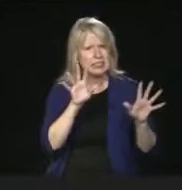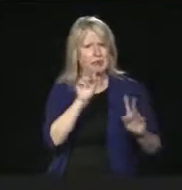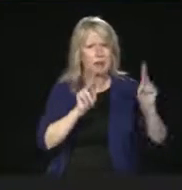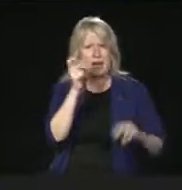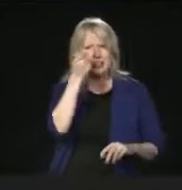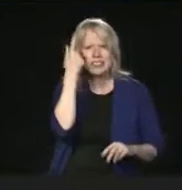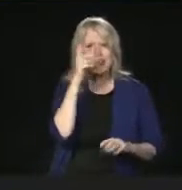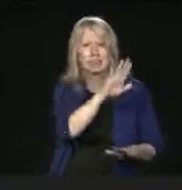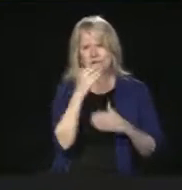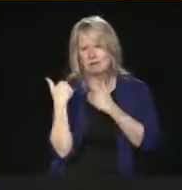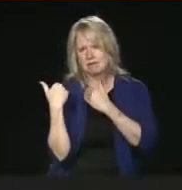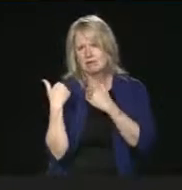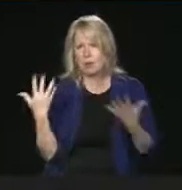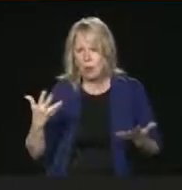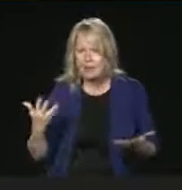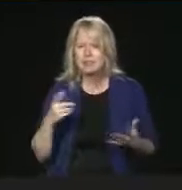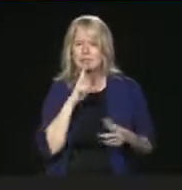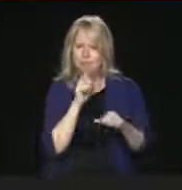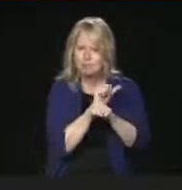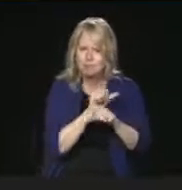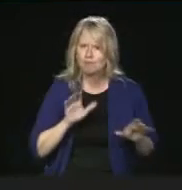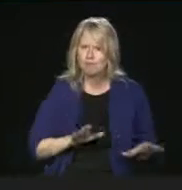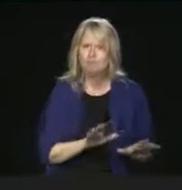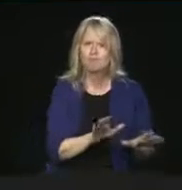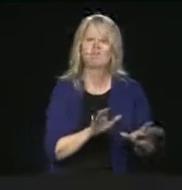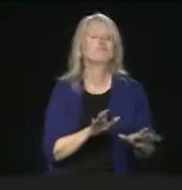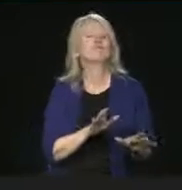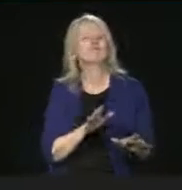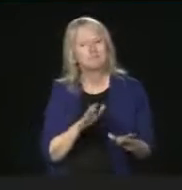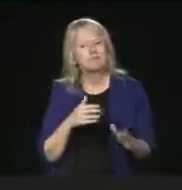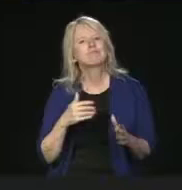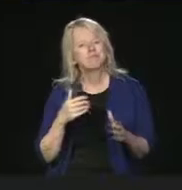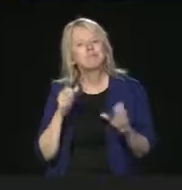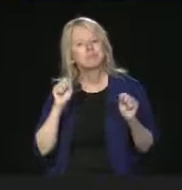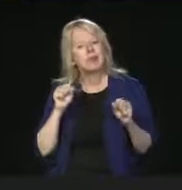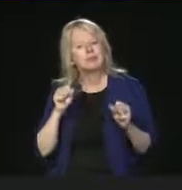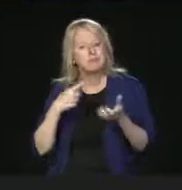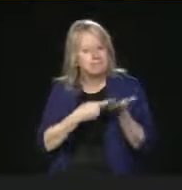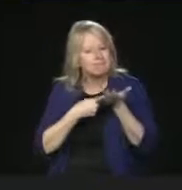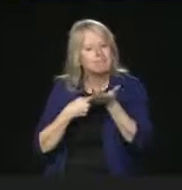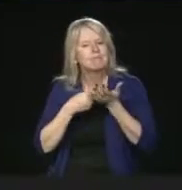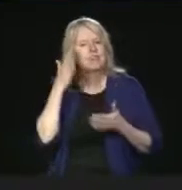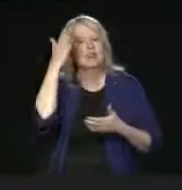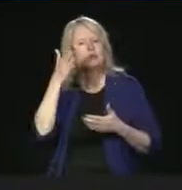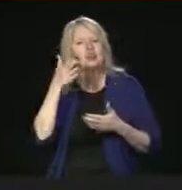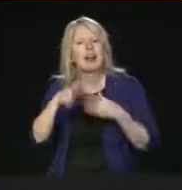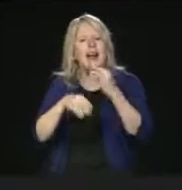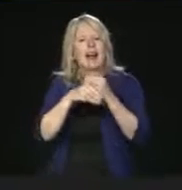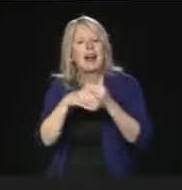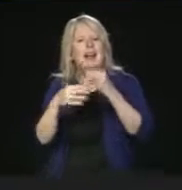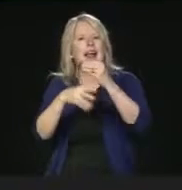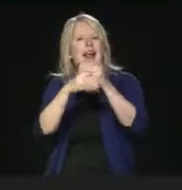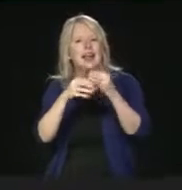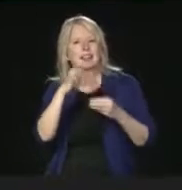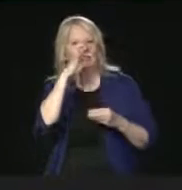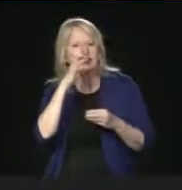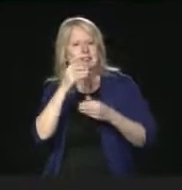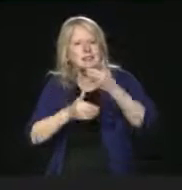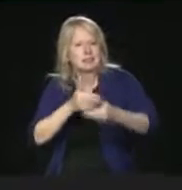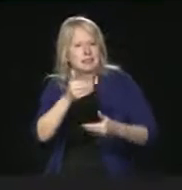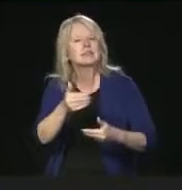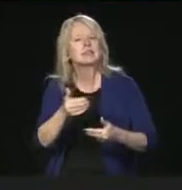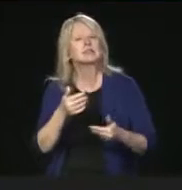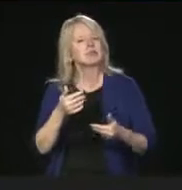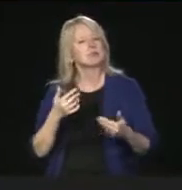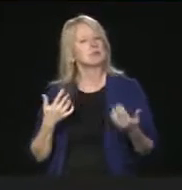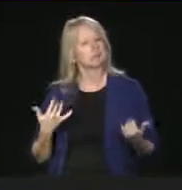and doing it. We will continue to look at possible next steps that may become necessary, but for now we are telling